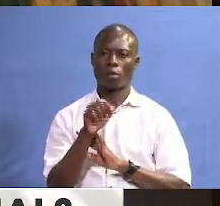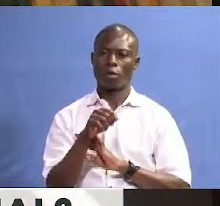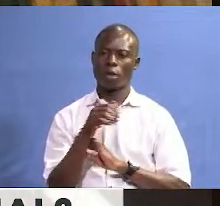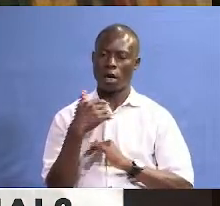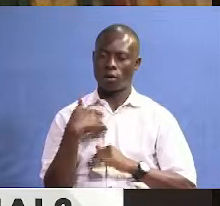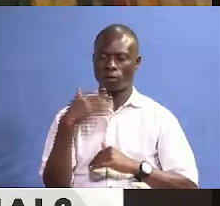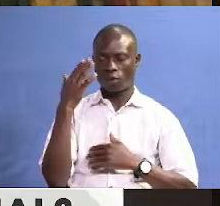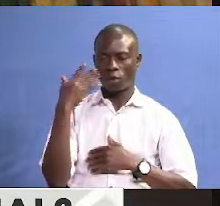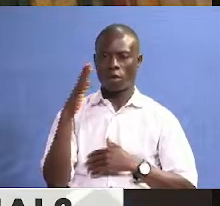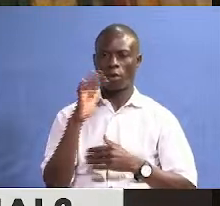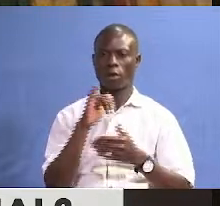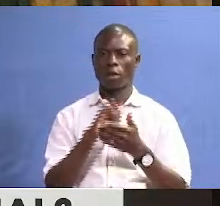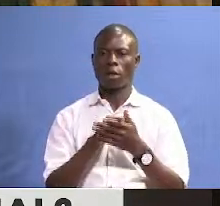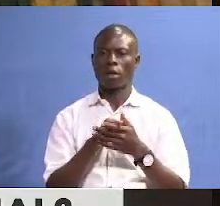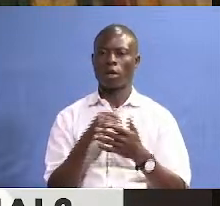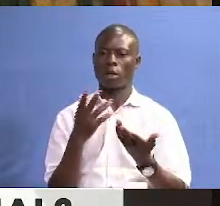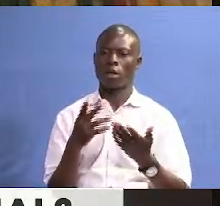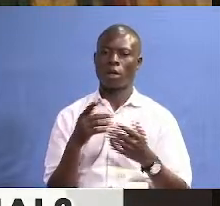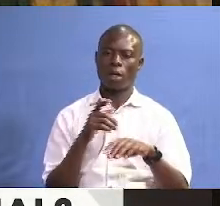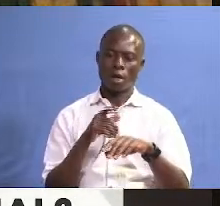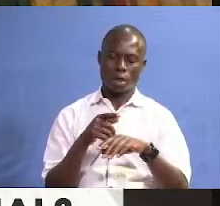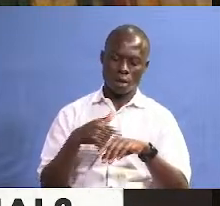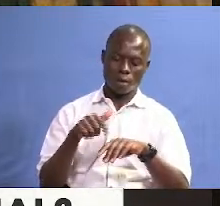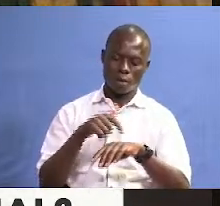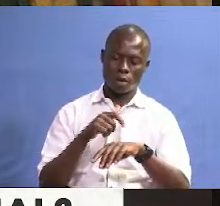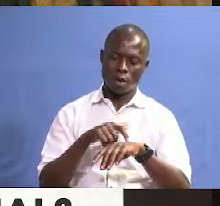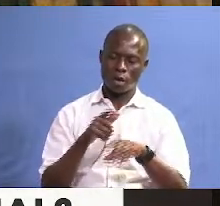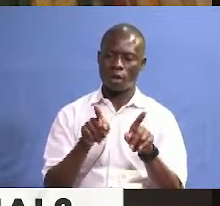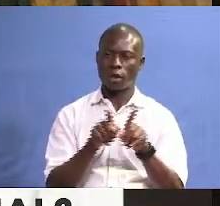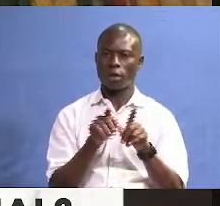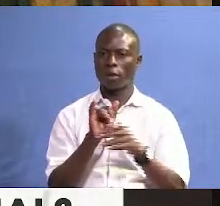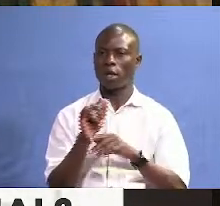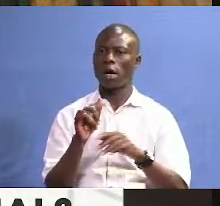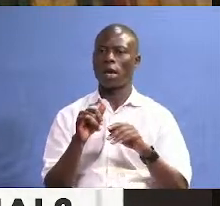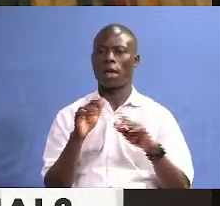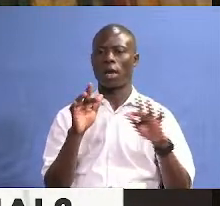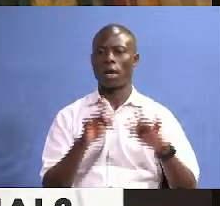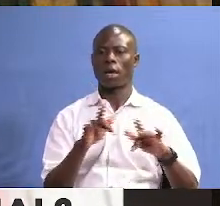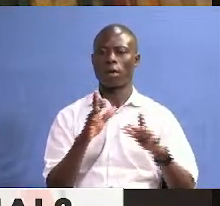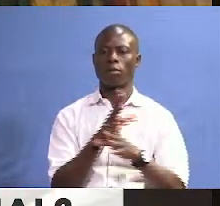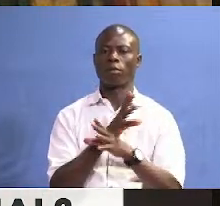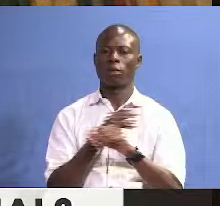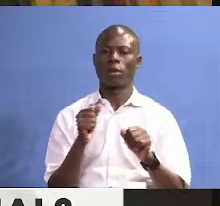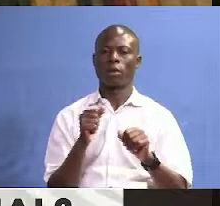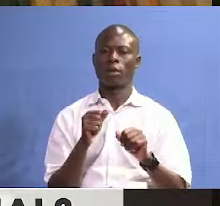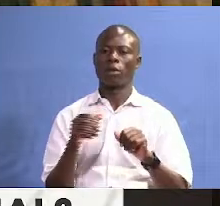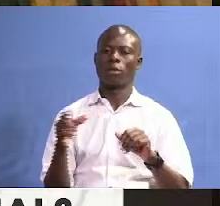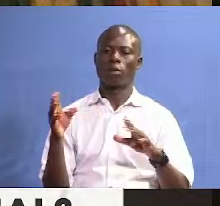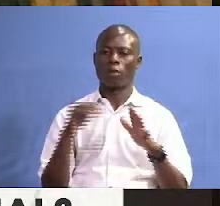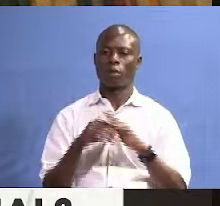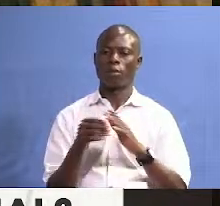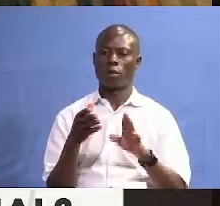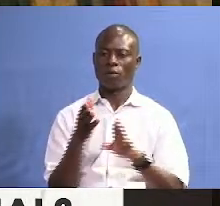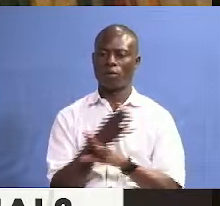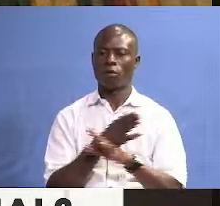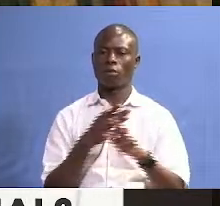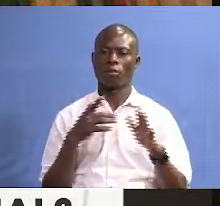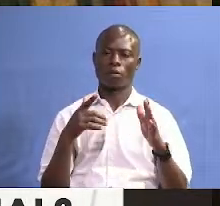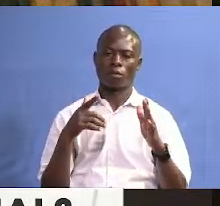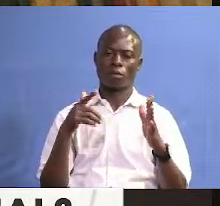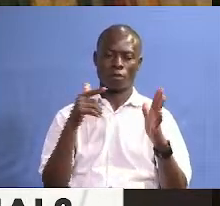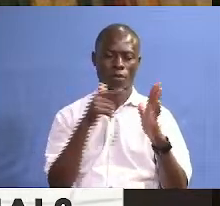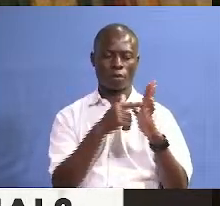of the period in which the current president took before appointing this current,